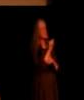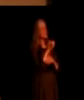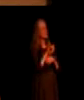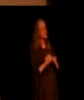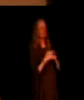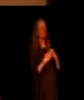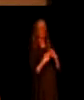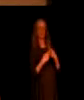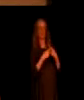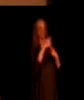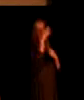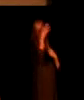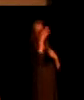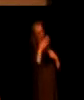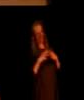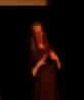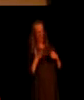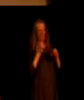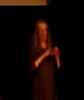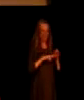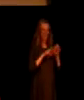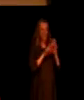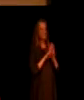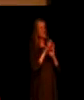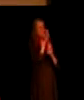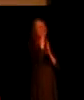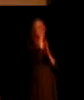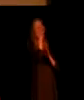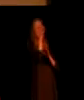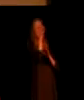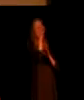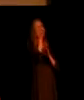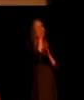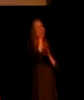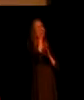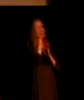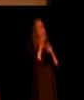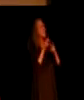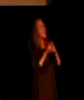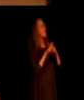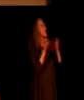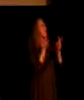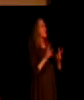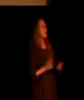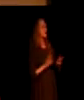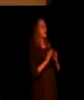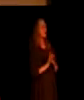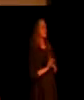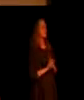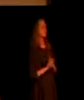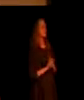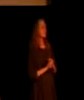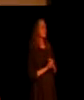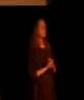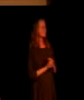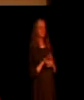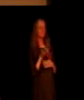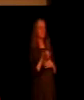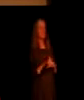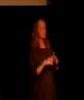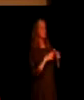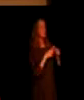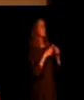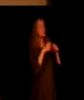about manned spaceflight, and the little bit that wasn't was weather. Was some of the very